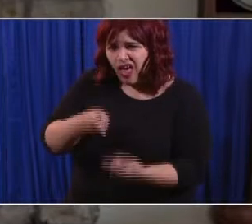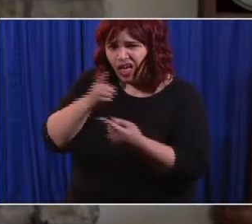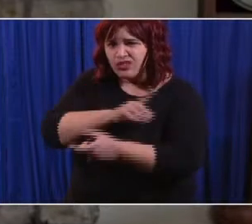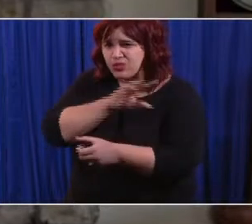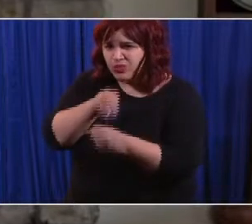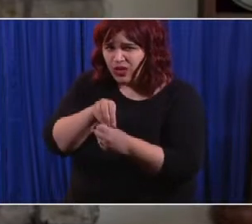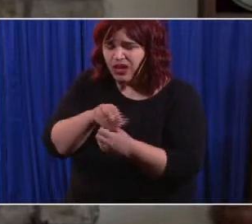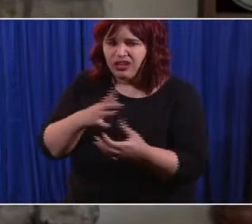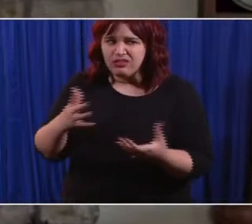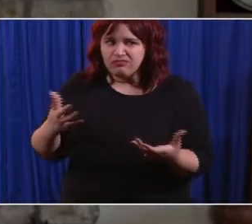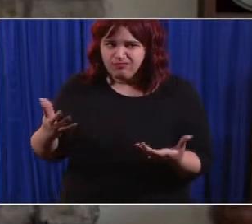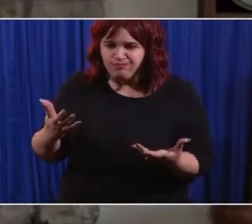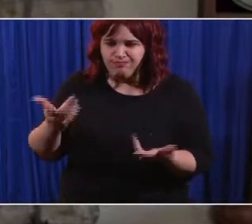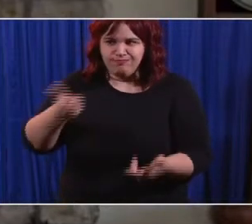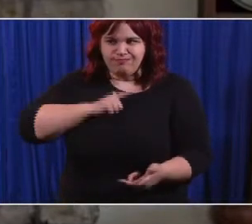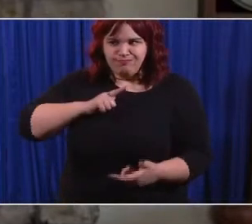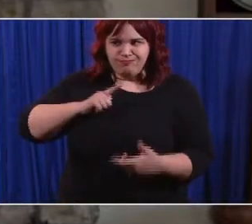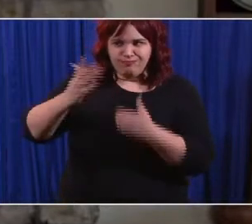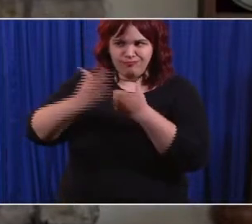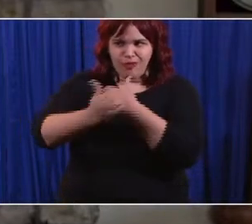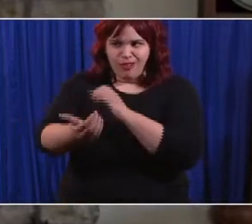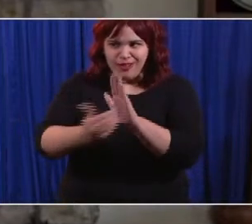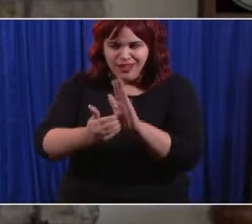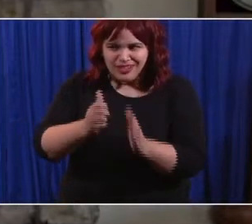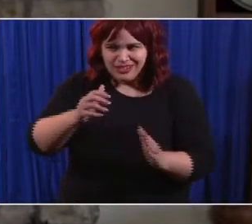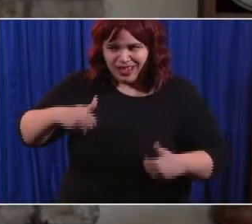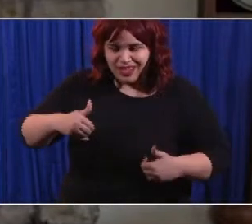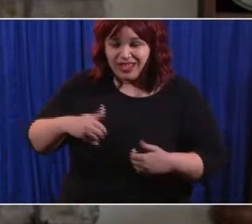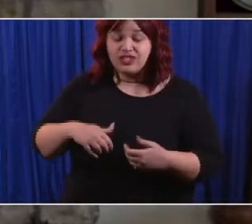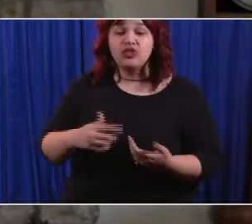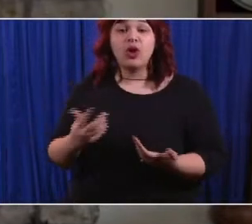phase 2 that these Ohioans could crowd